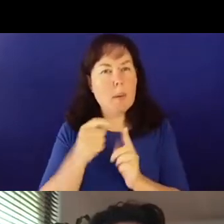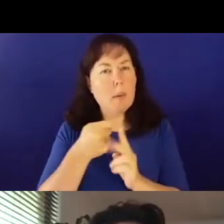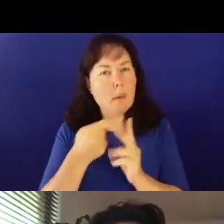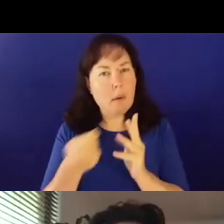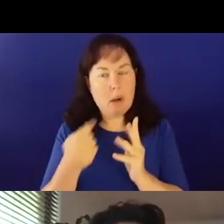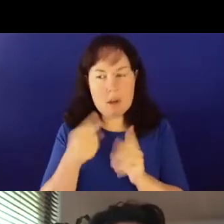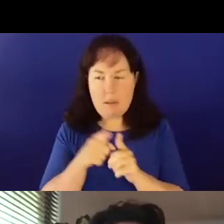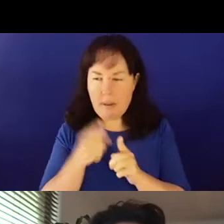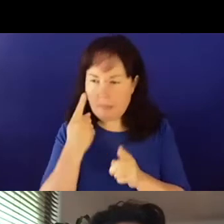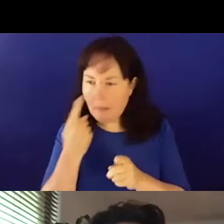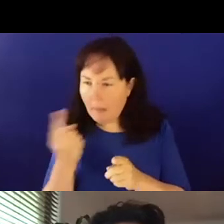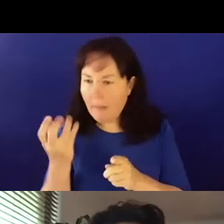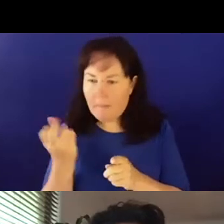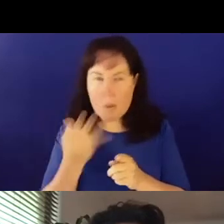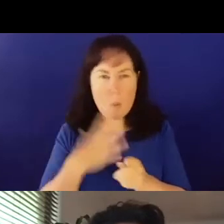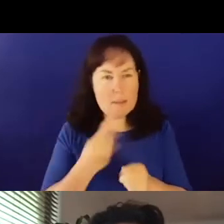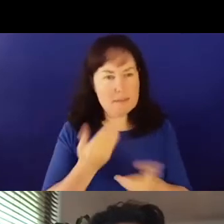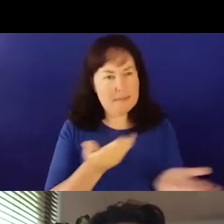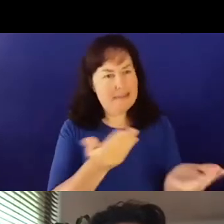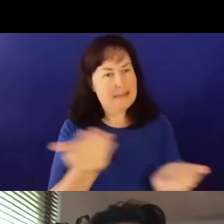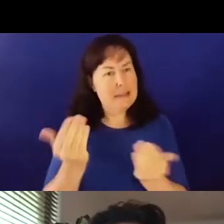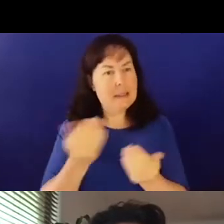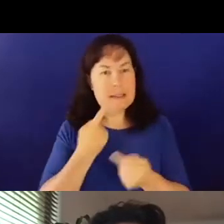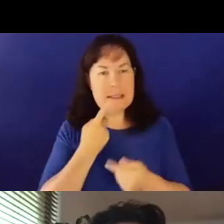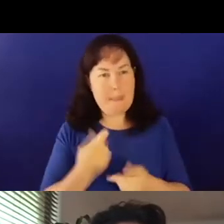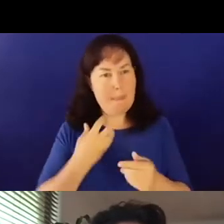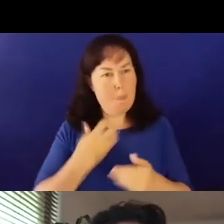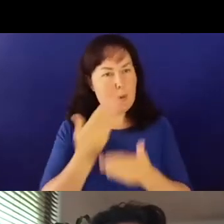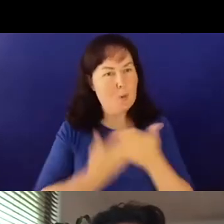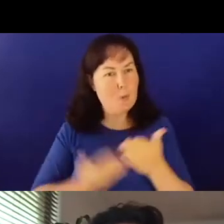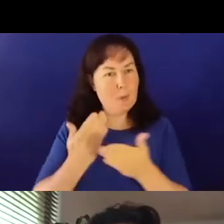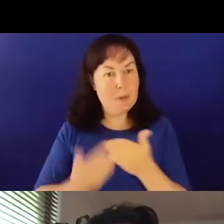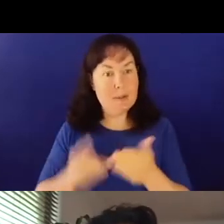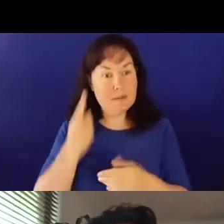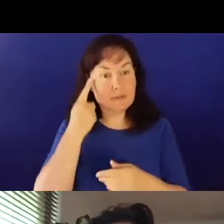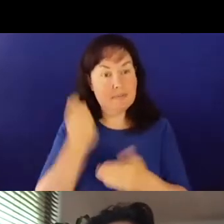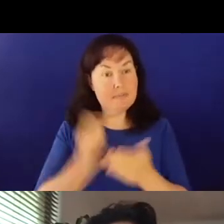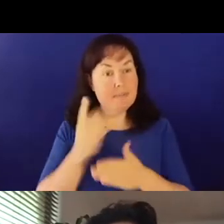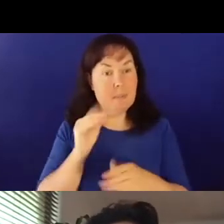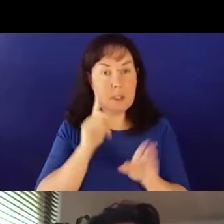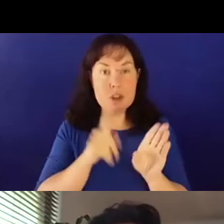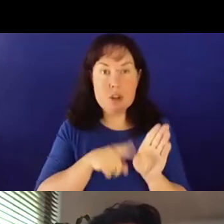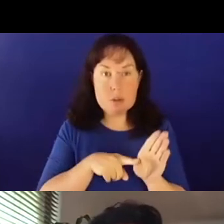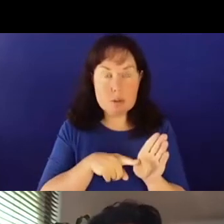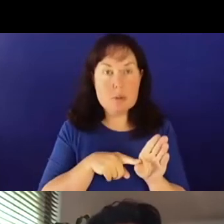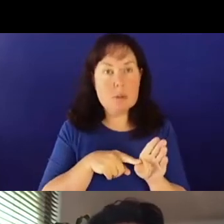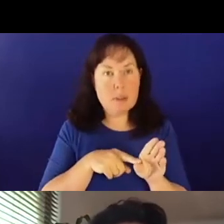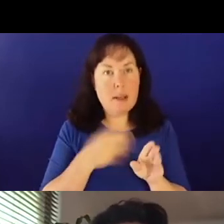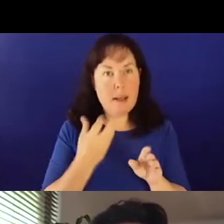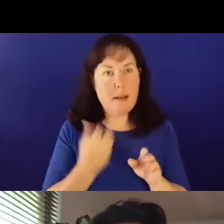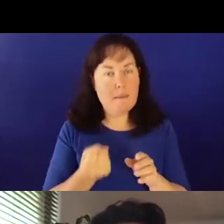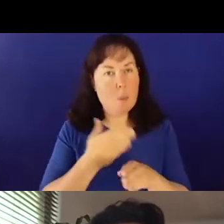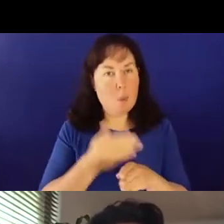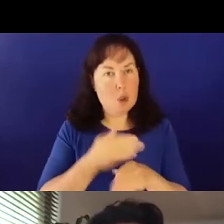stories. The initiative ran again last year. For obvious reasons, we ran the workshop remotely, but we have 3 fantastic projects out of